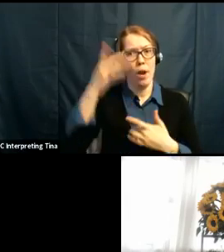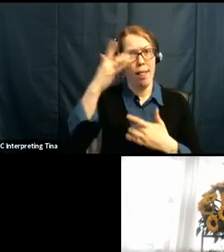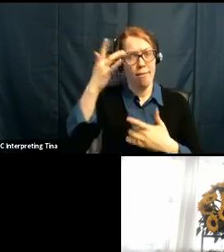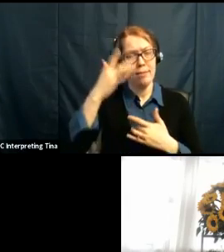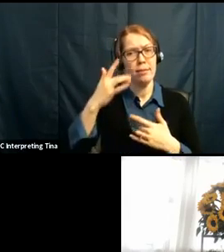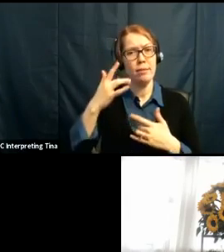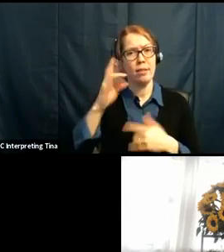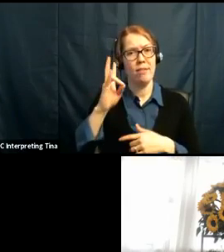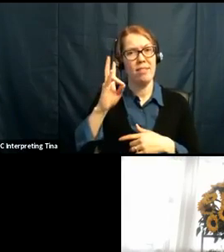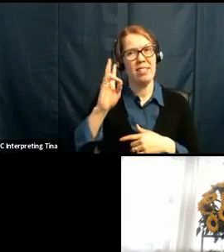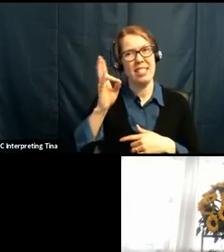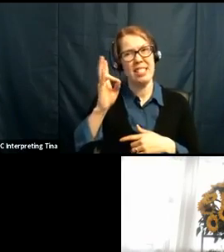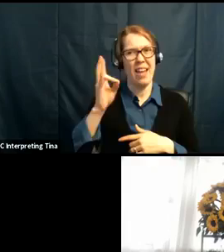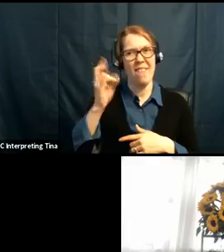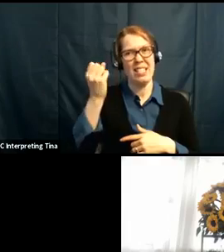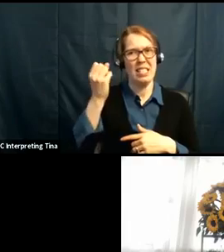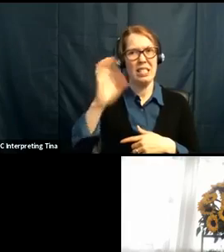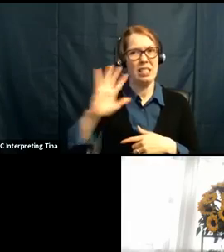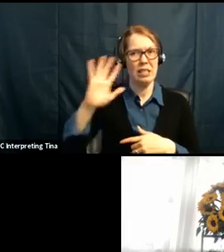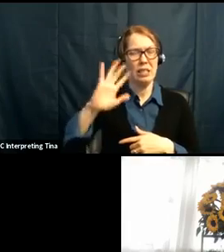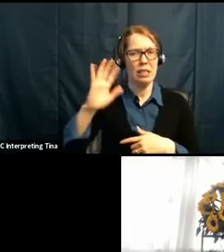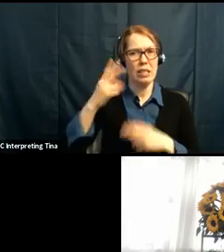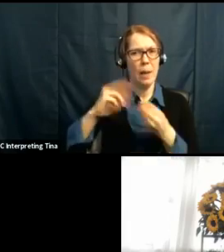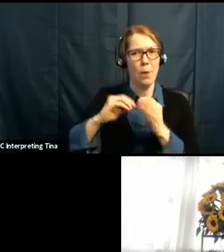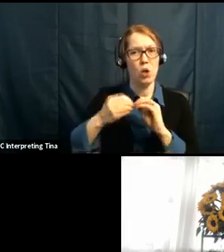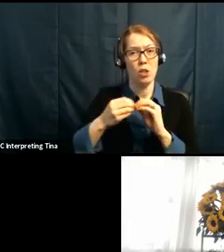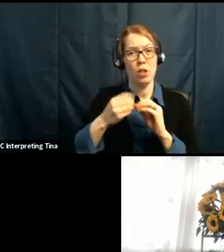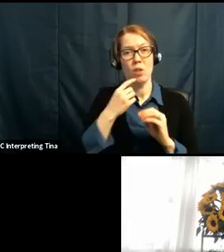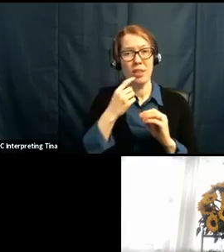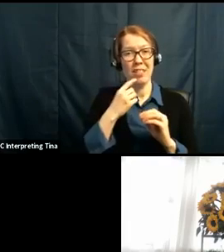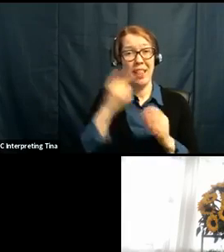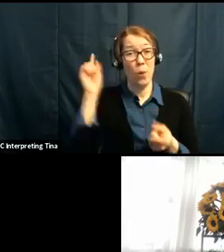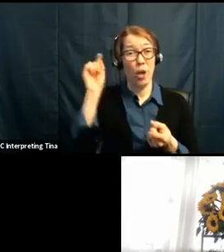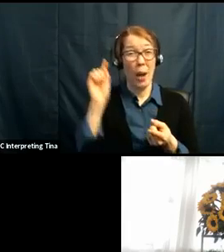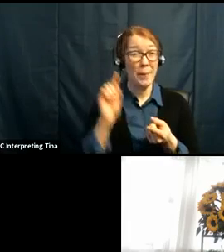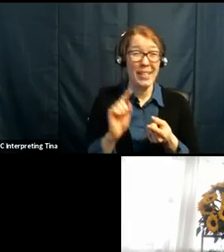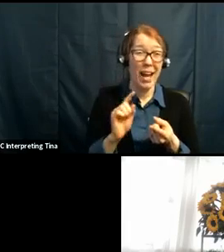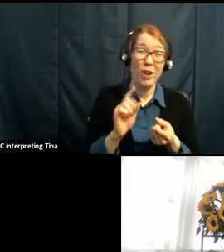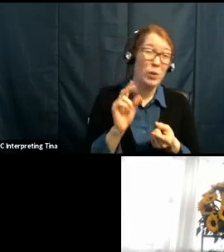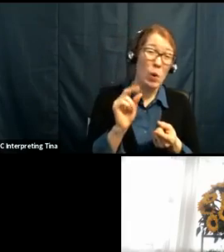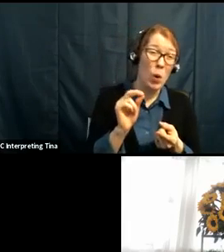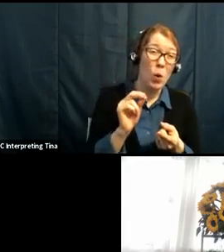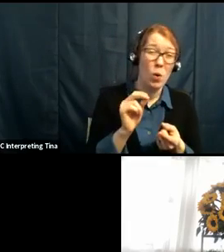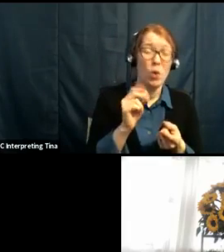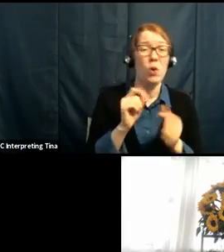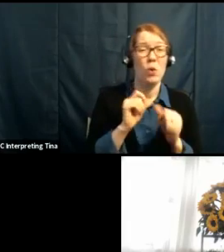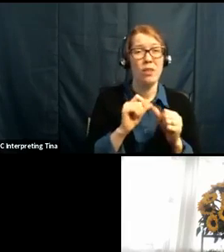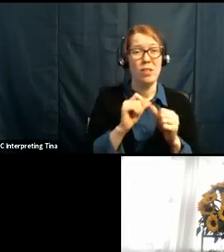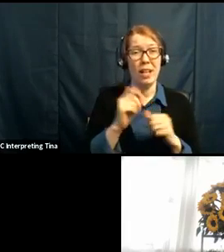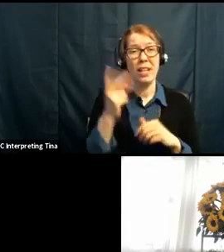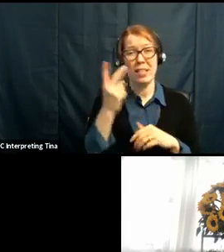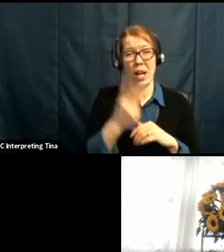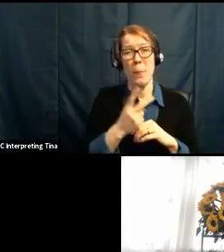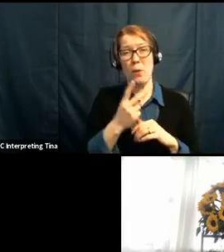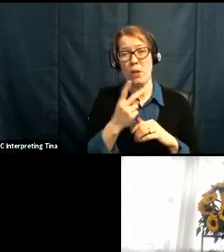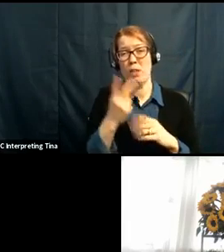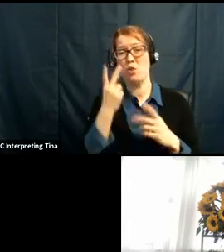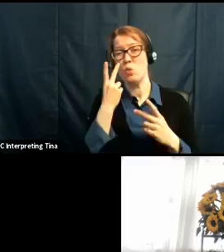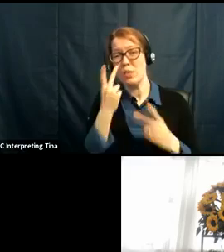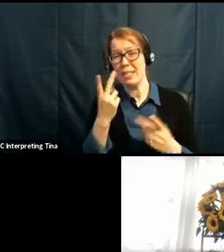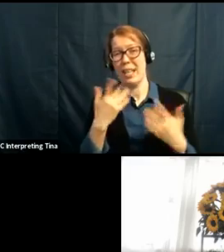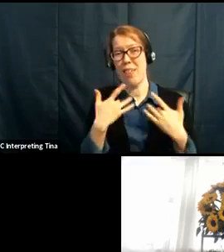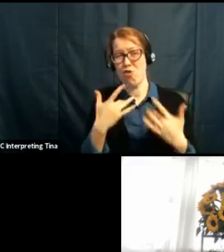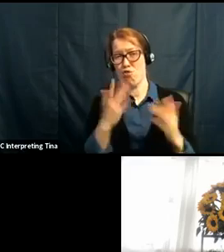of 70s. So again, can we say that we're coming down? No, we're going to have to take a couple days here to look at that trend